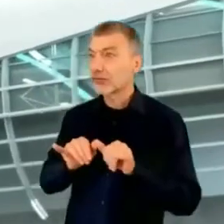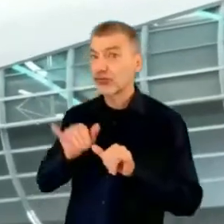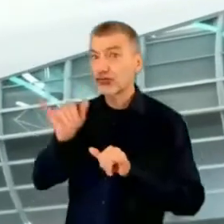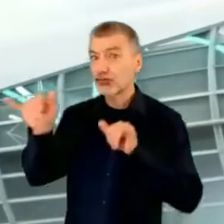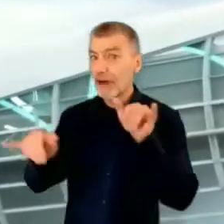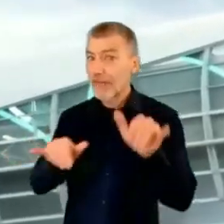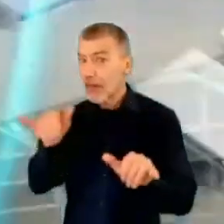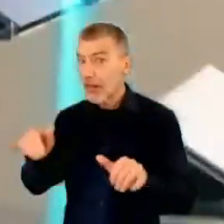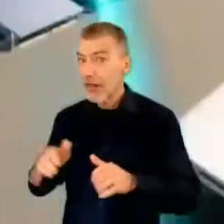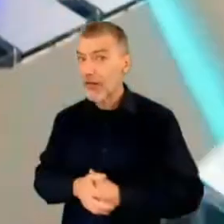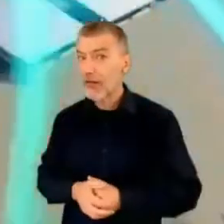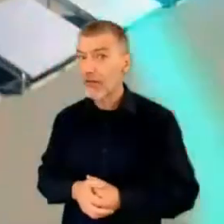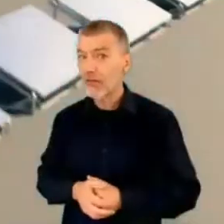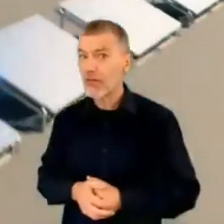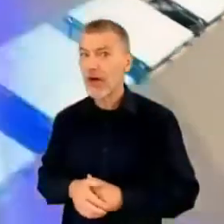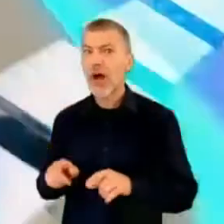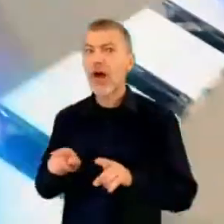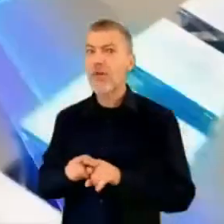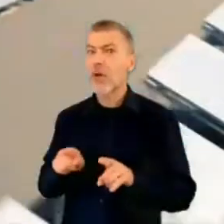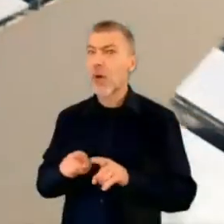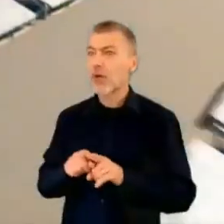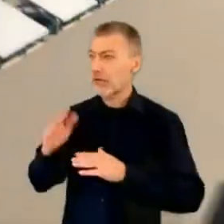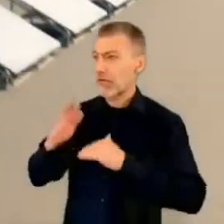but how we power our buildings,